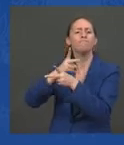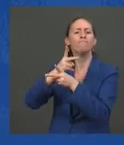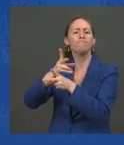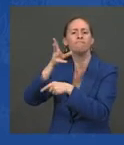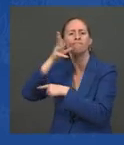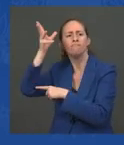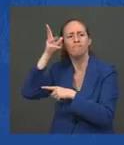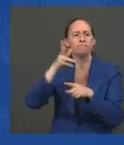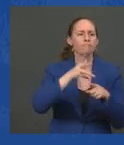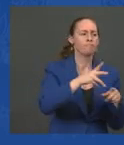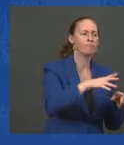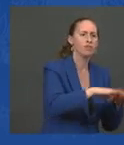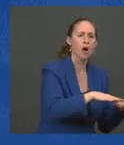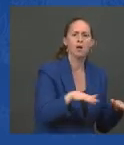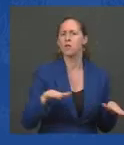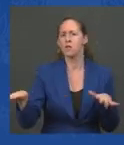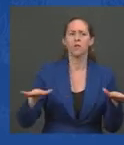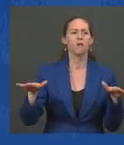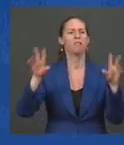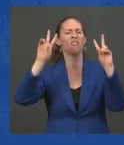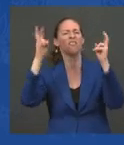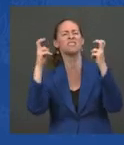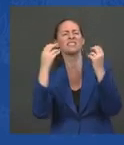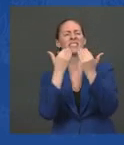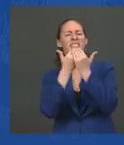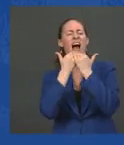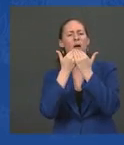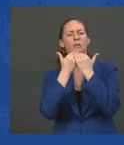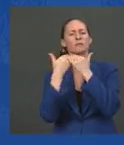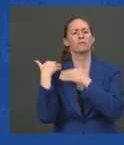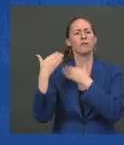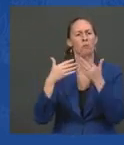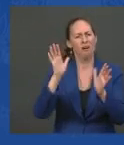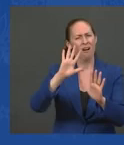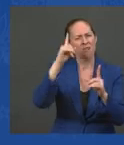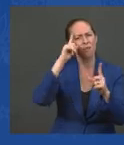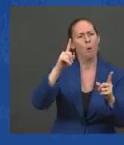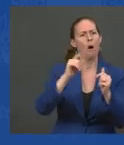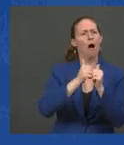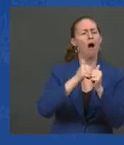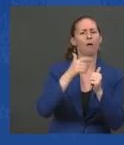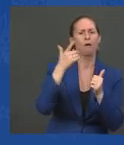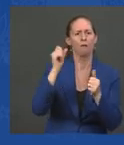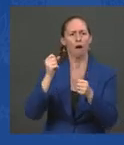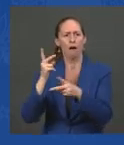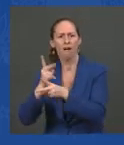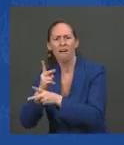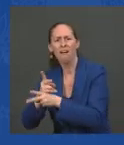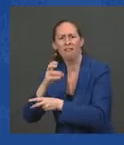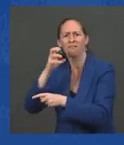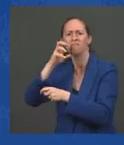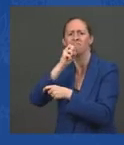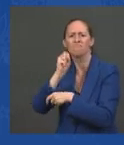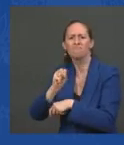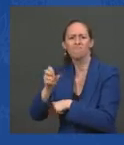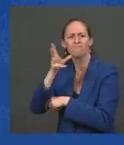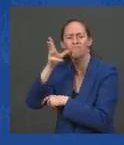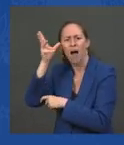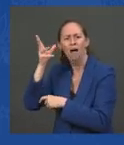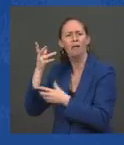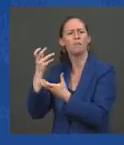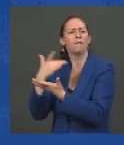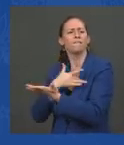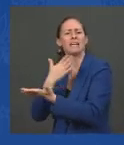make elder care affordable and accessible so your aging loved ones can live with greater independence and dignity. We also want to make sure child